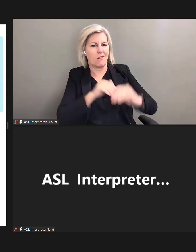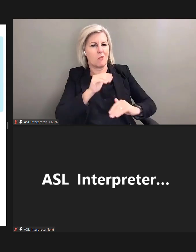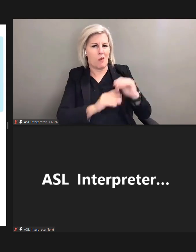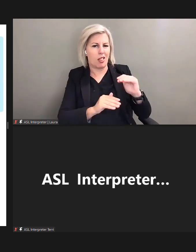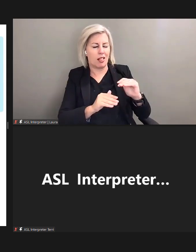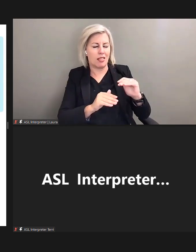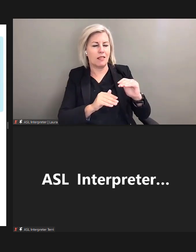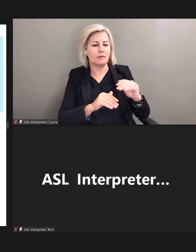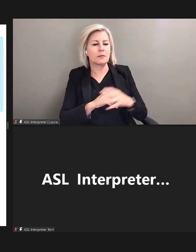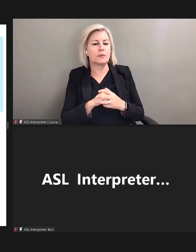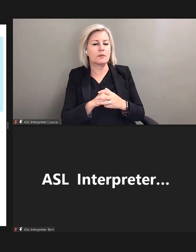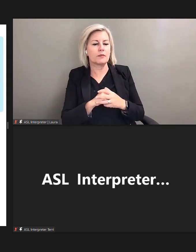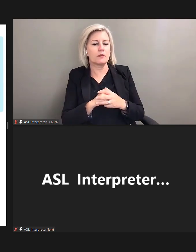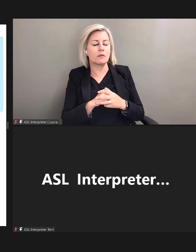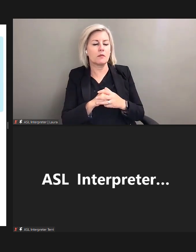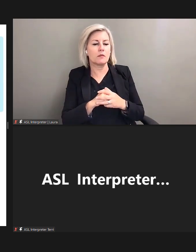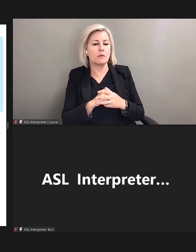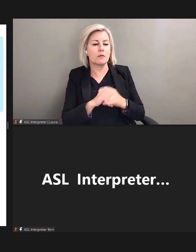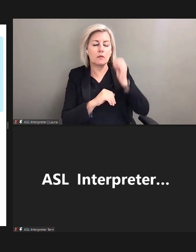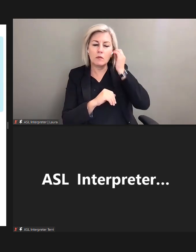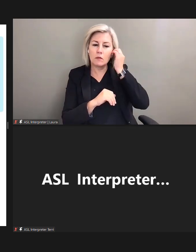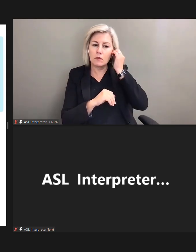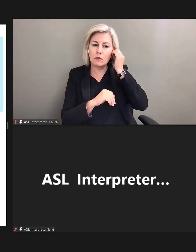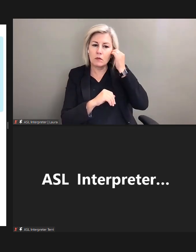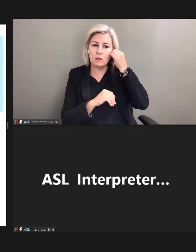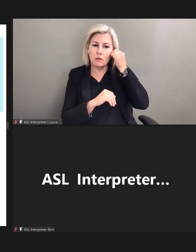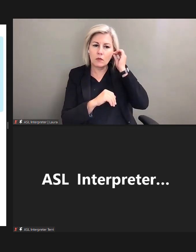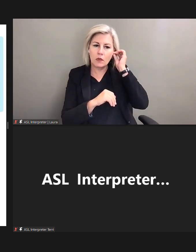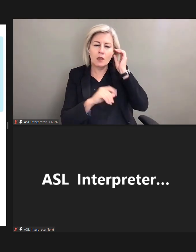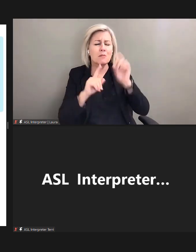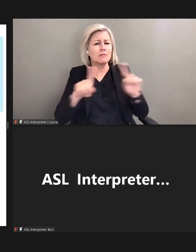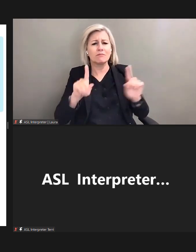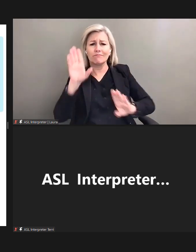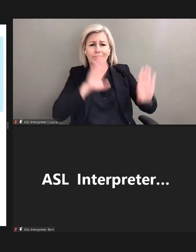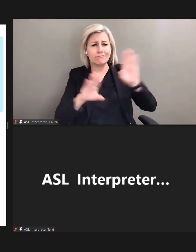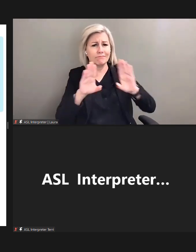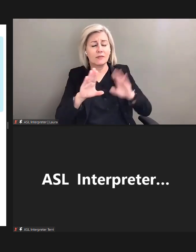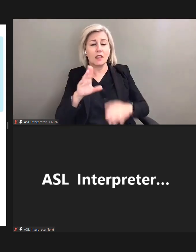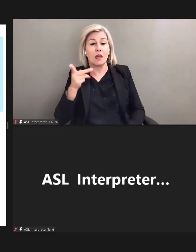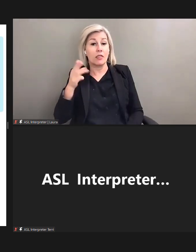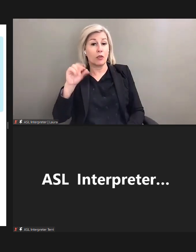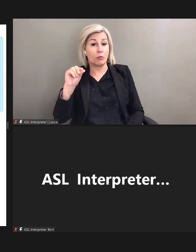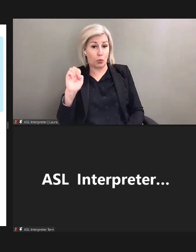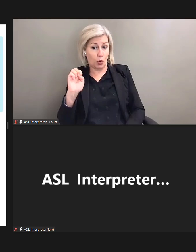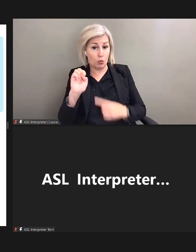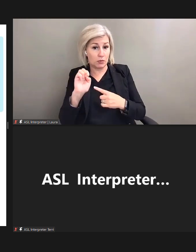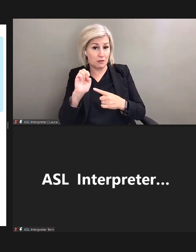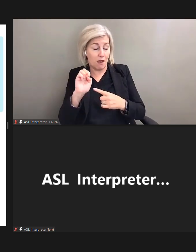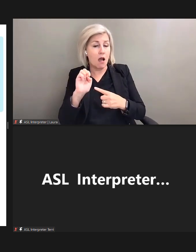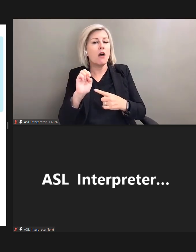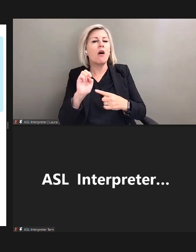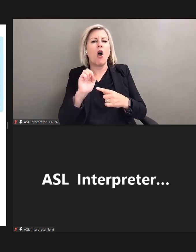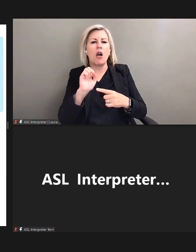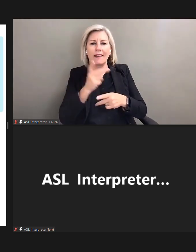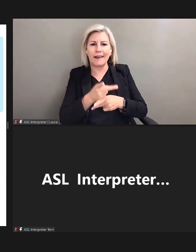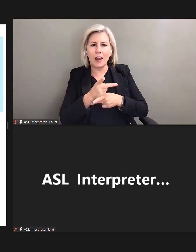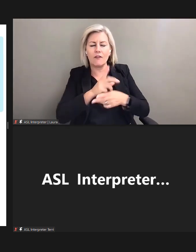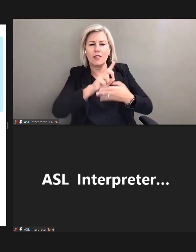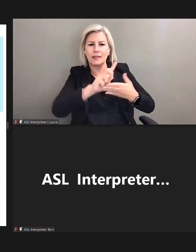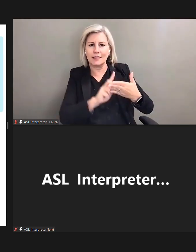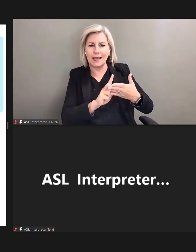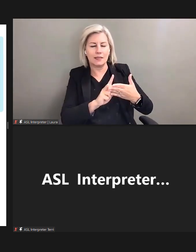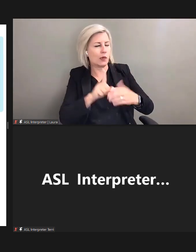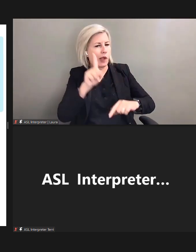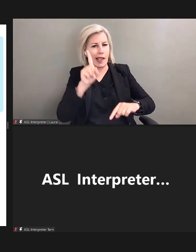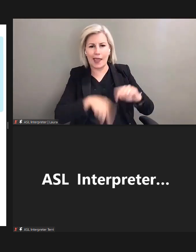screened lots of kids. But just be assured that these probe lengths have been carefully designed so that we